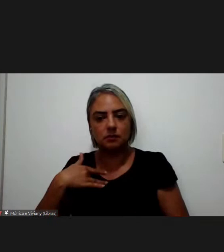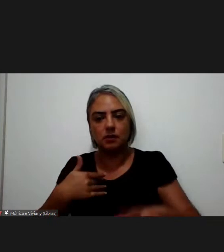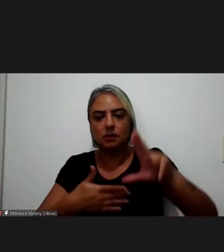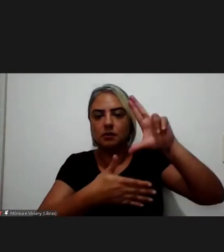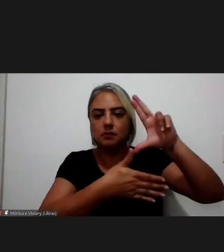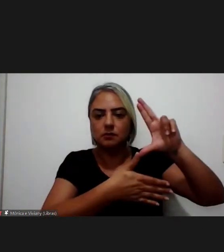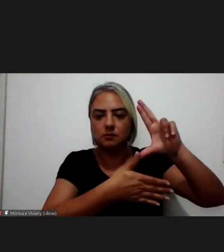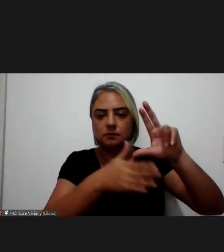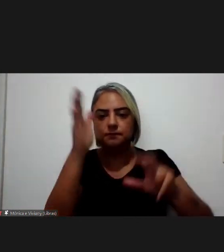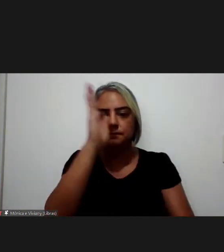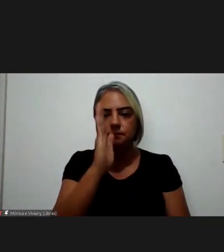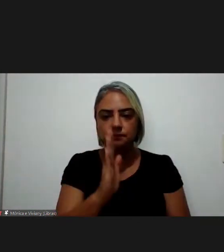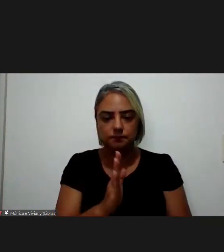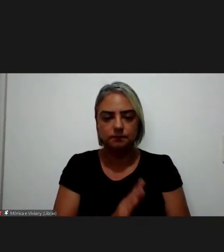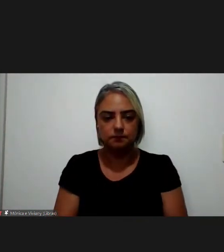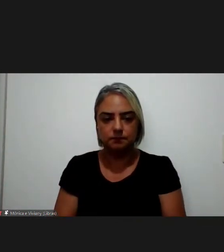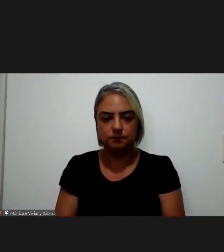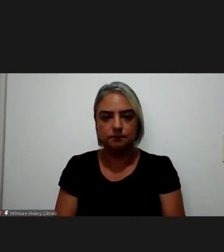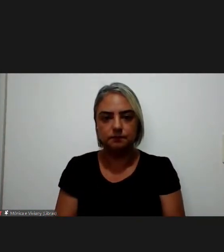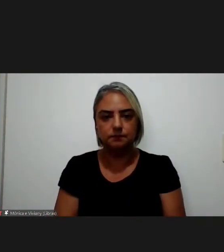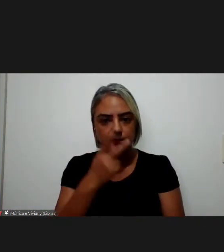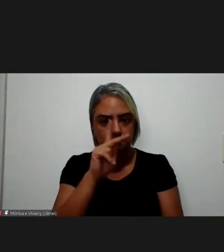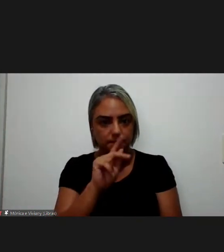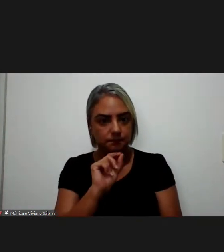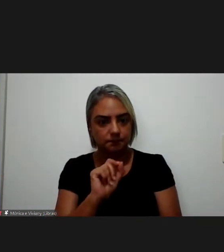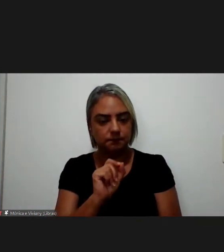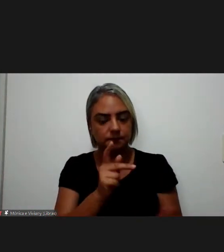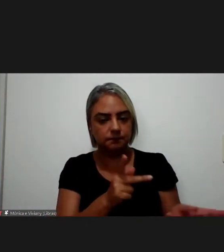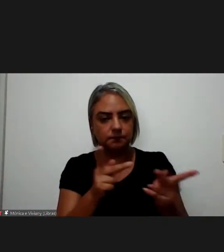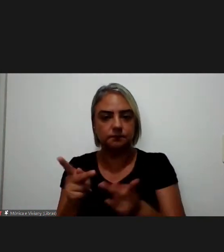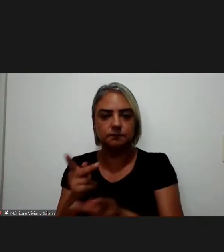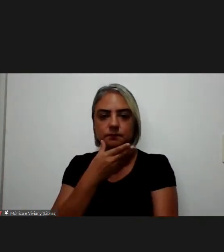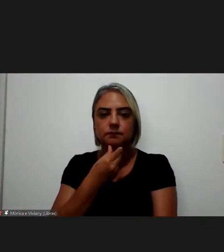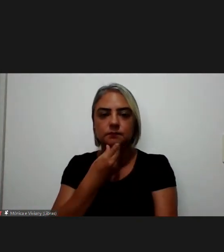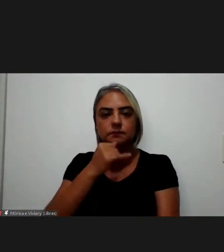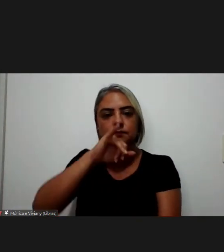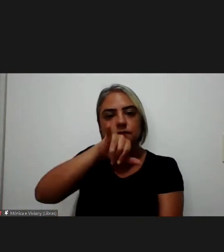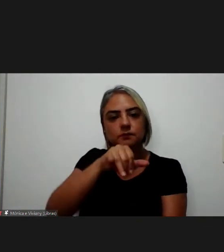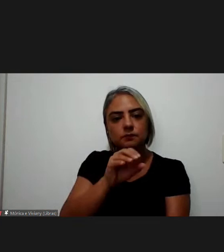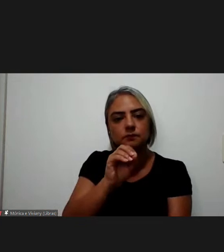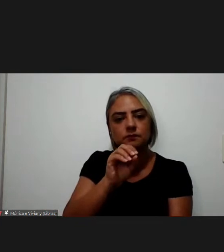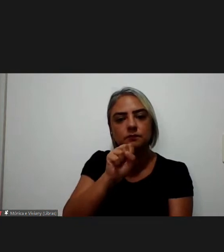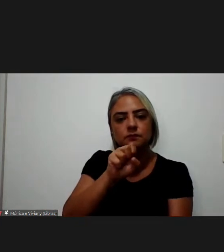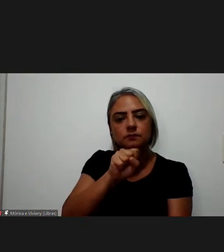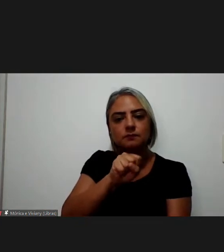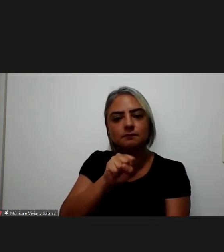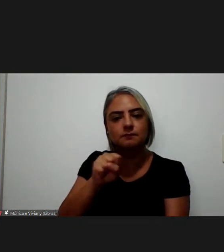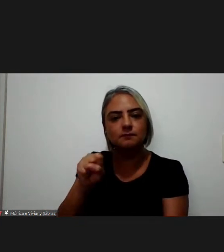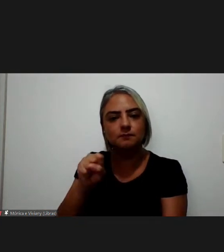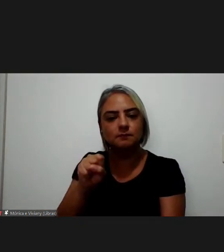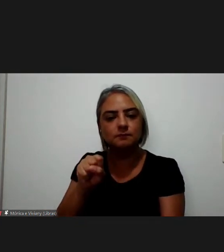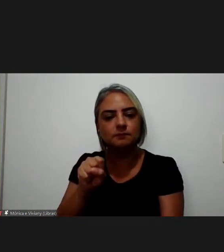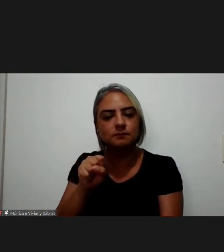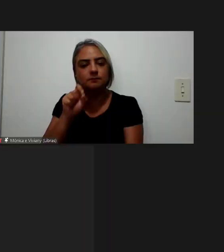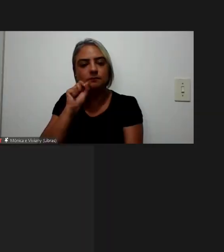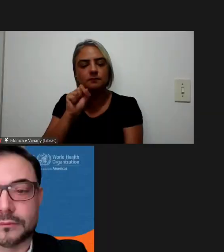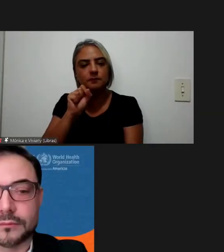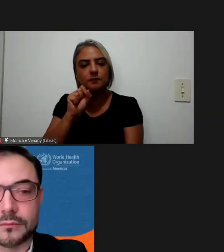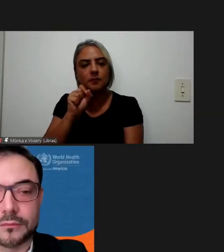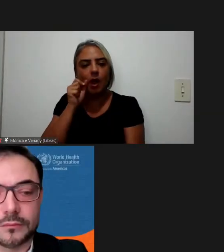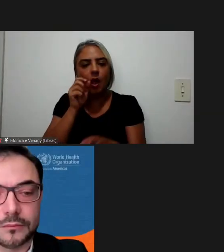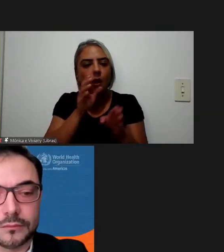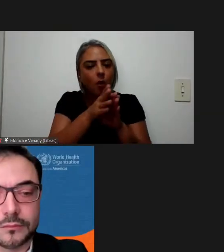healthcare, Latin America and Brazil. I'm now going to invite Mr. Jonas